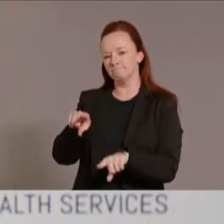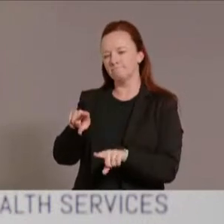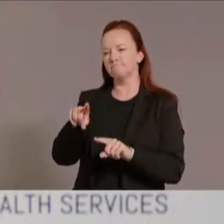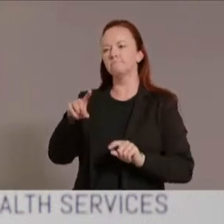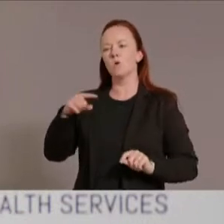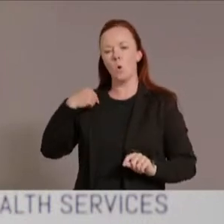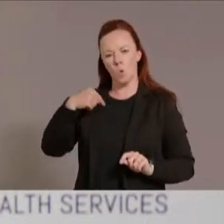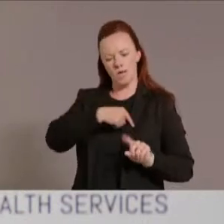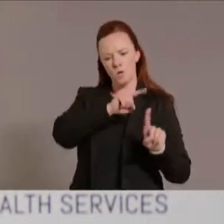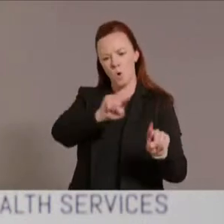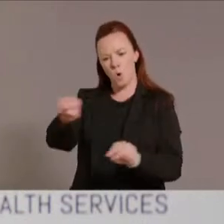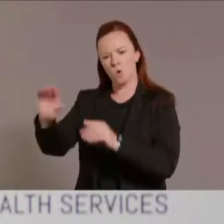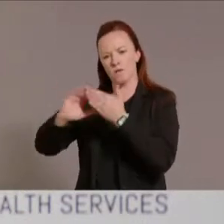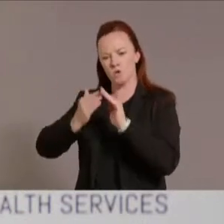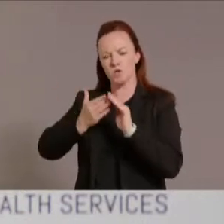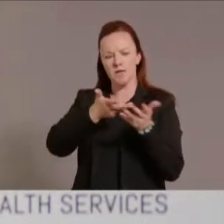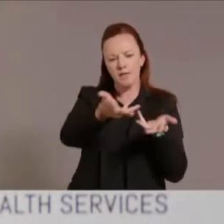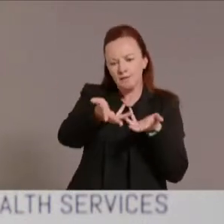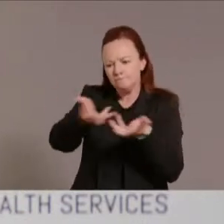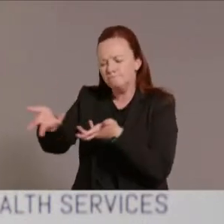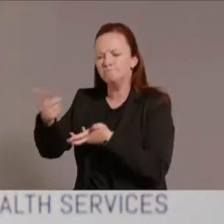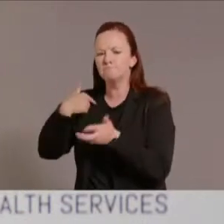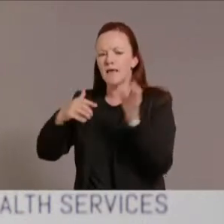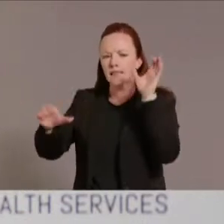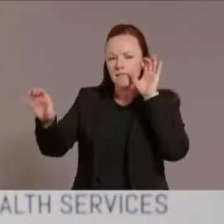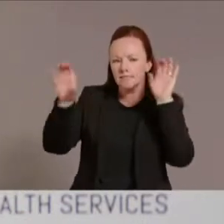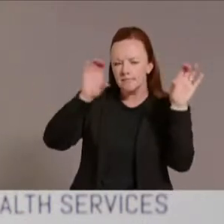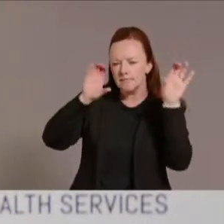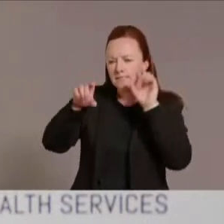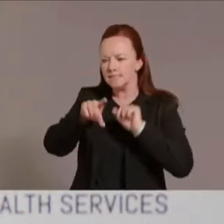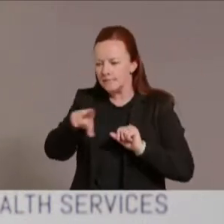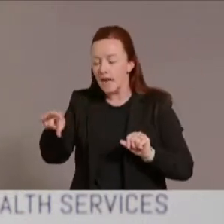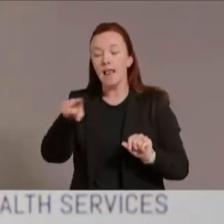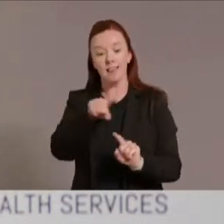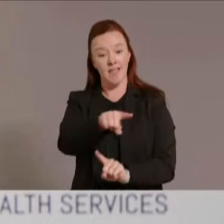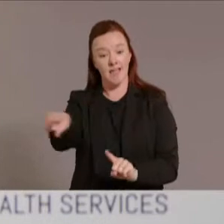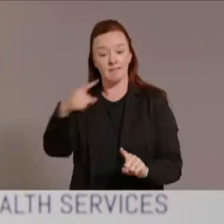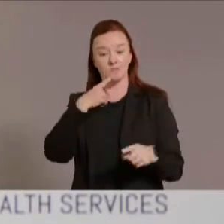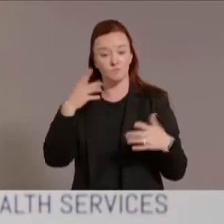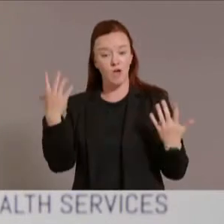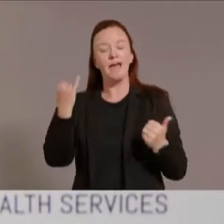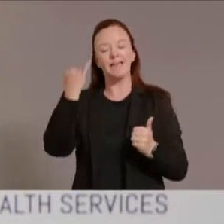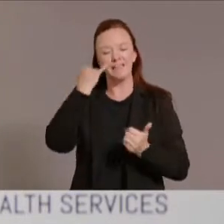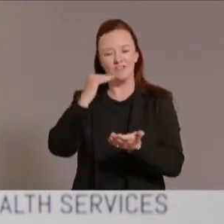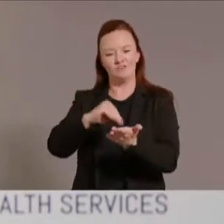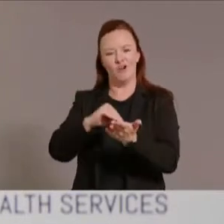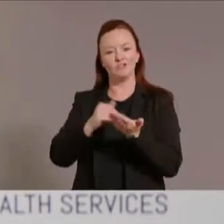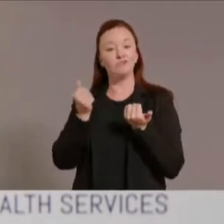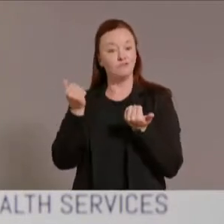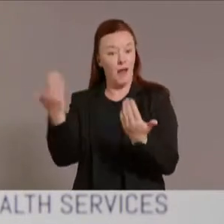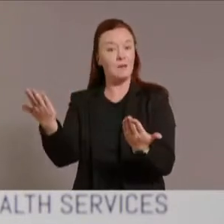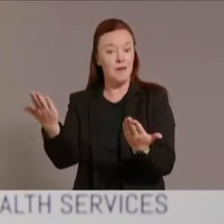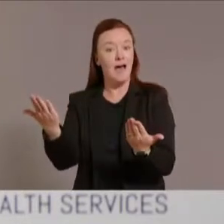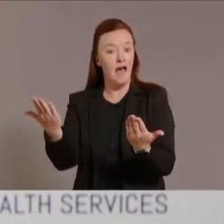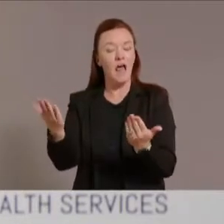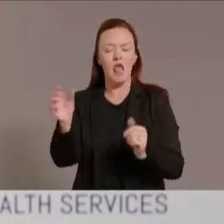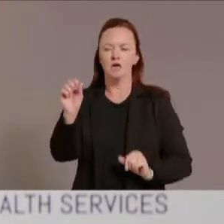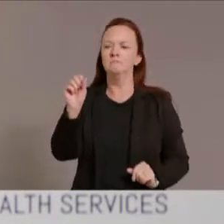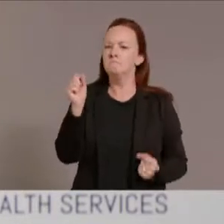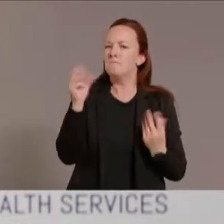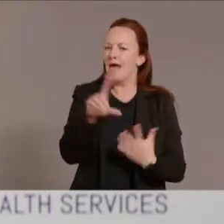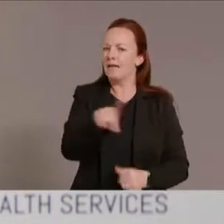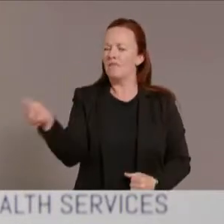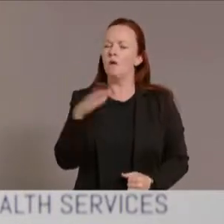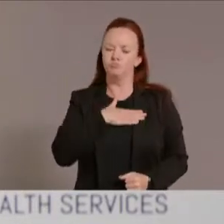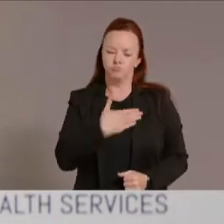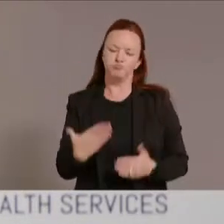that a recommendation from their healthcare provider, that would be one of the things that would